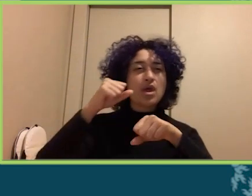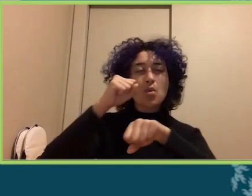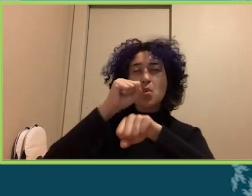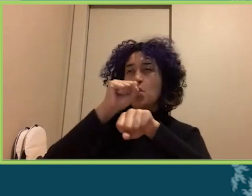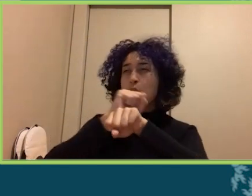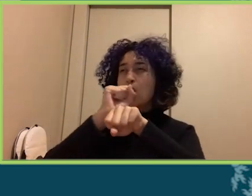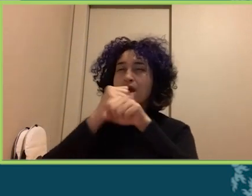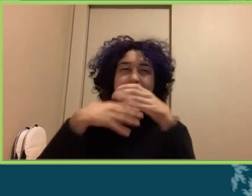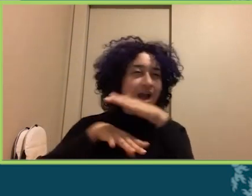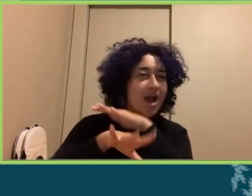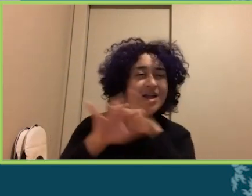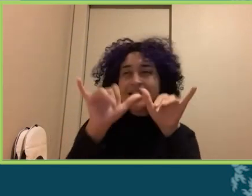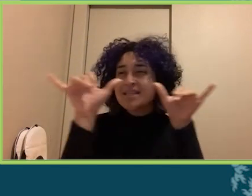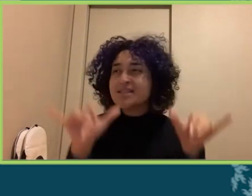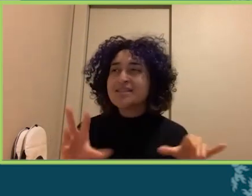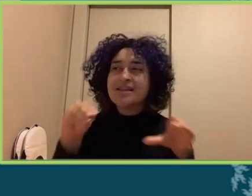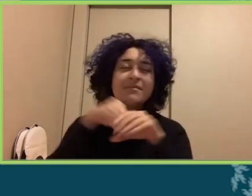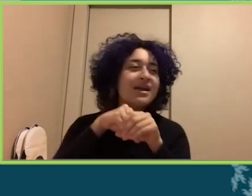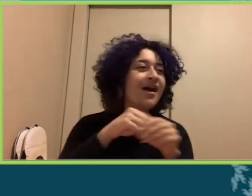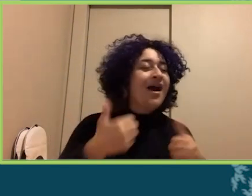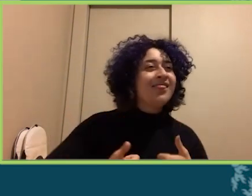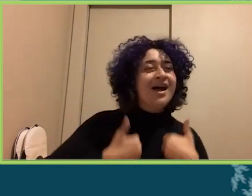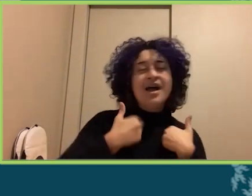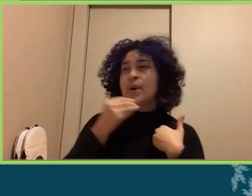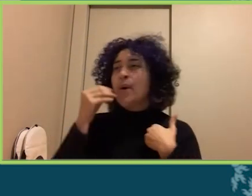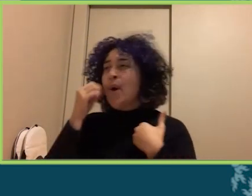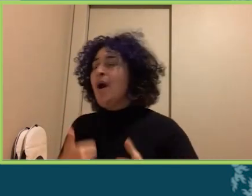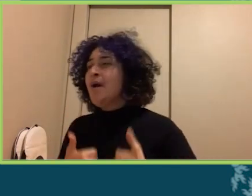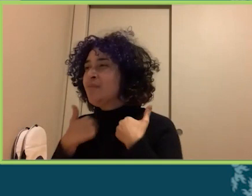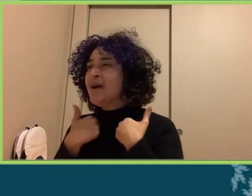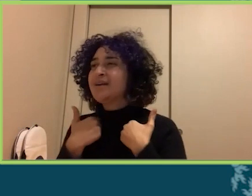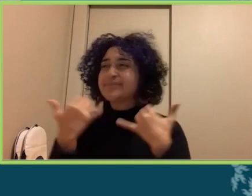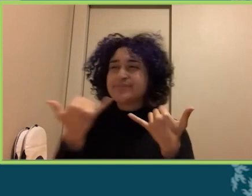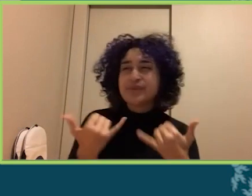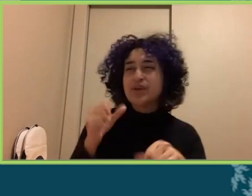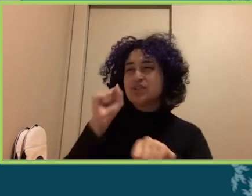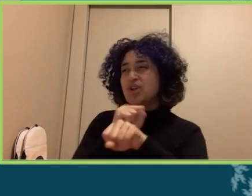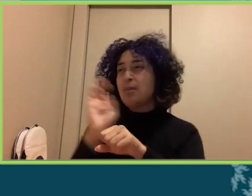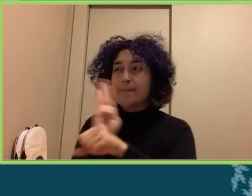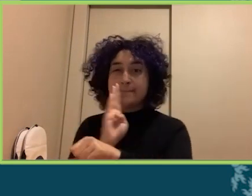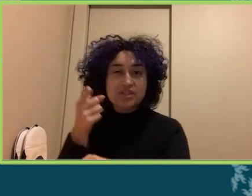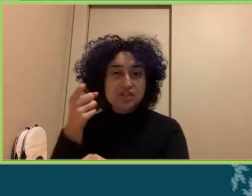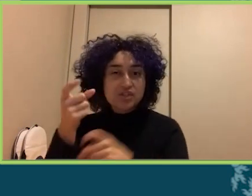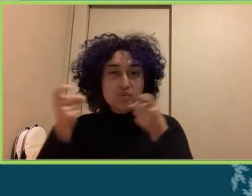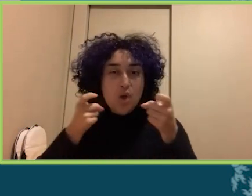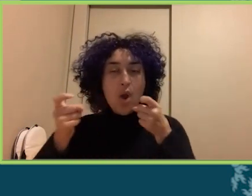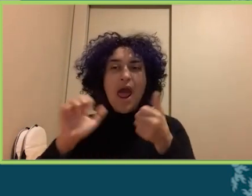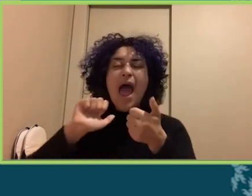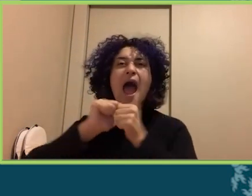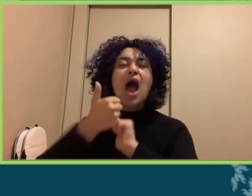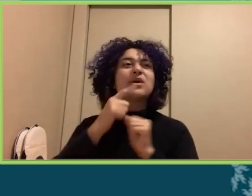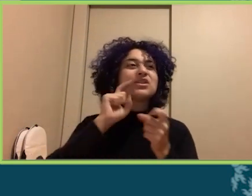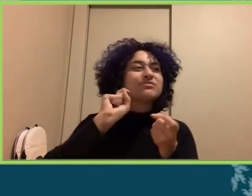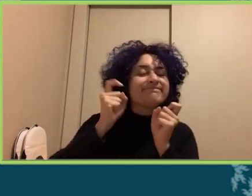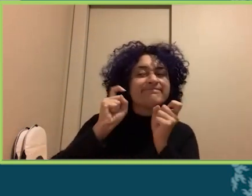your daily lives, your home life, whether that be in your current job or the business you own? How can you shift certain things